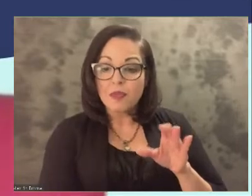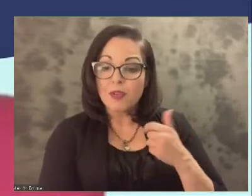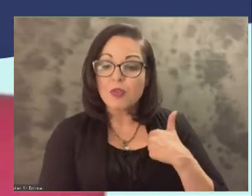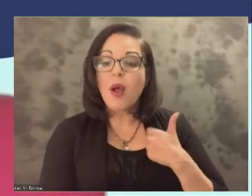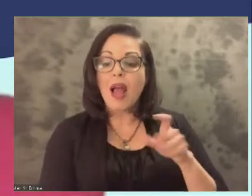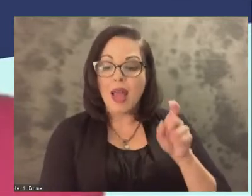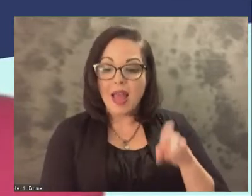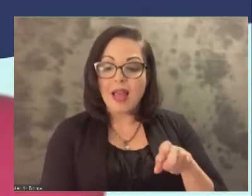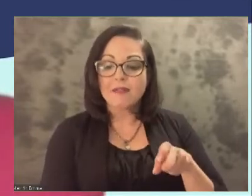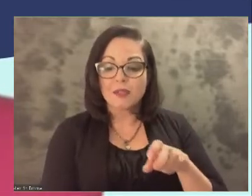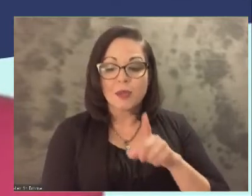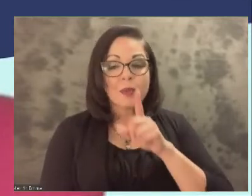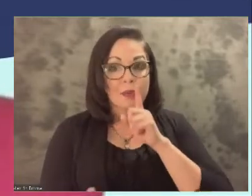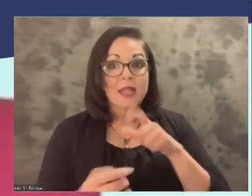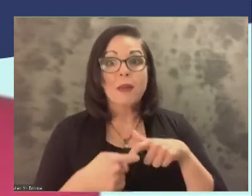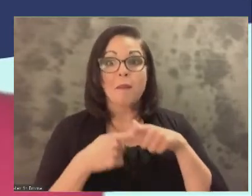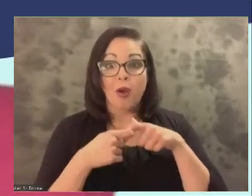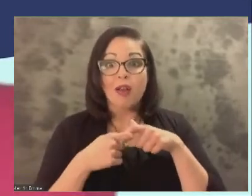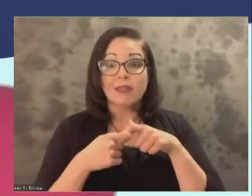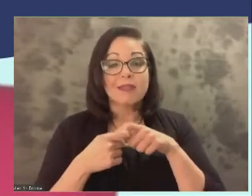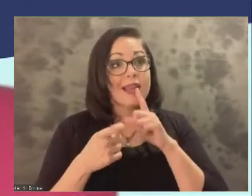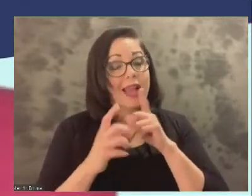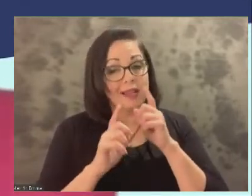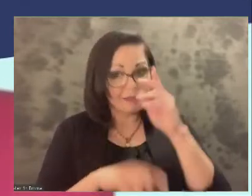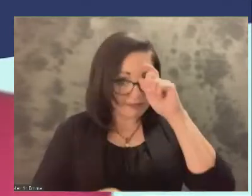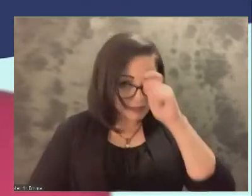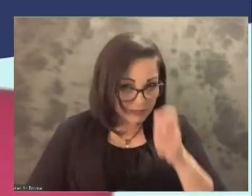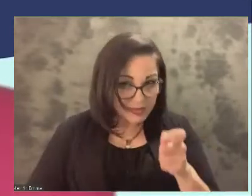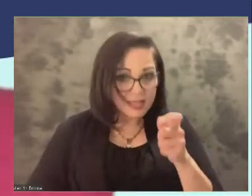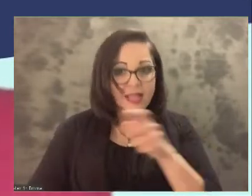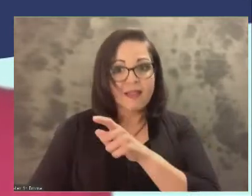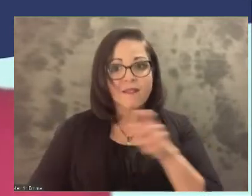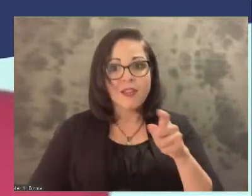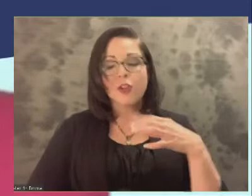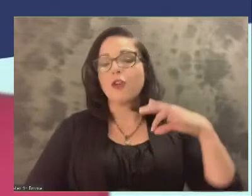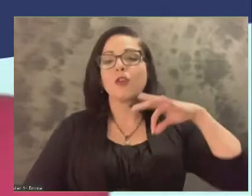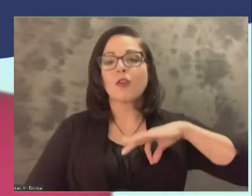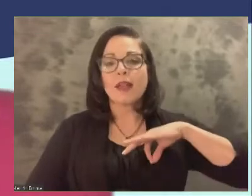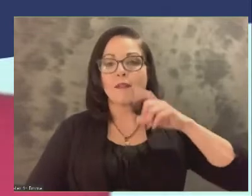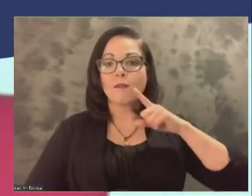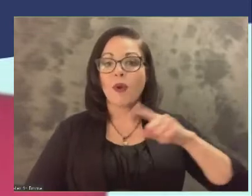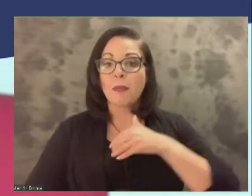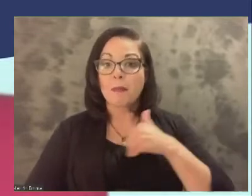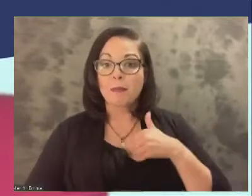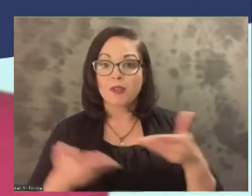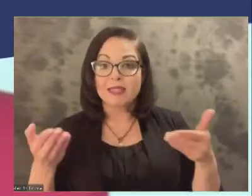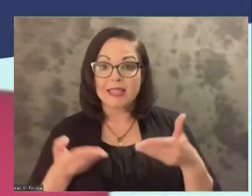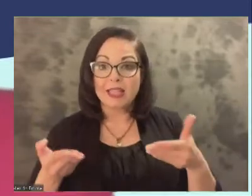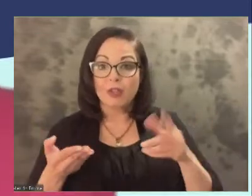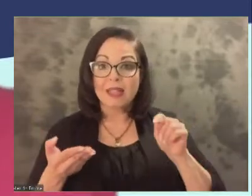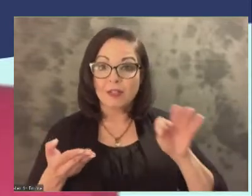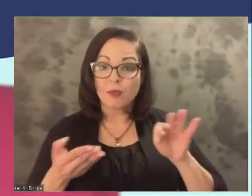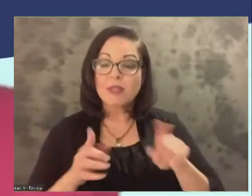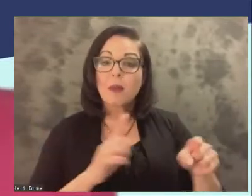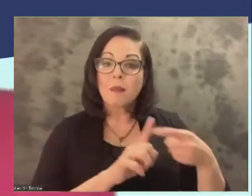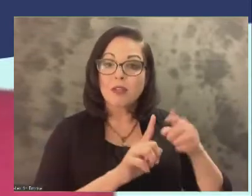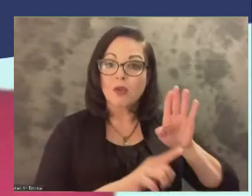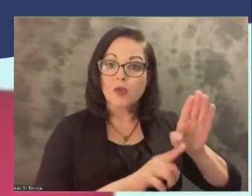really pause and give credit to the members of the task force and of course your leadership.